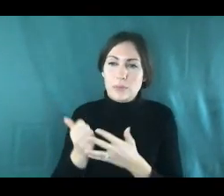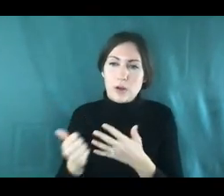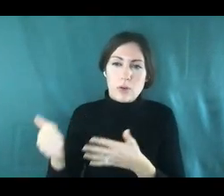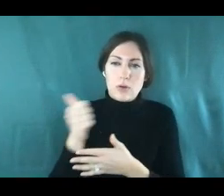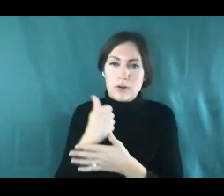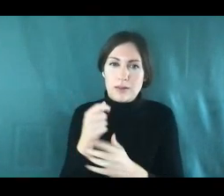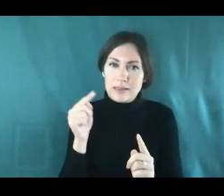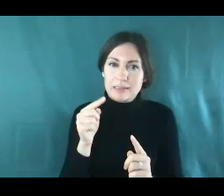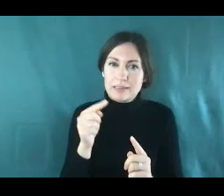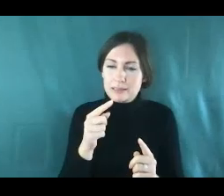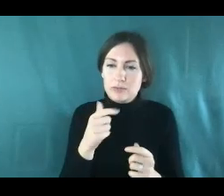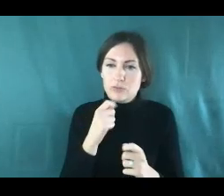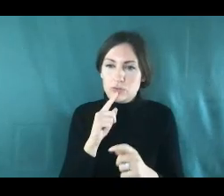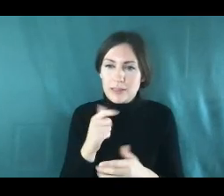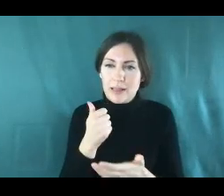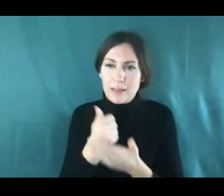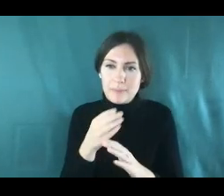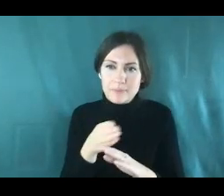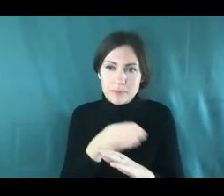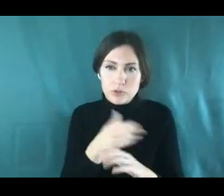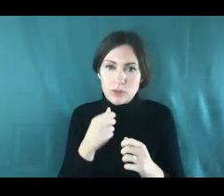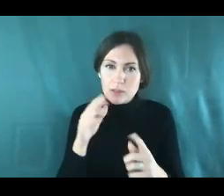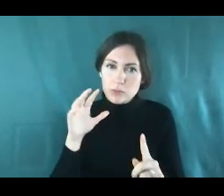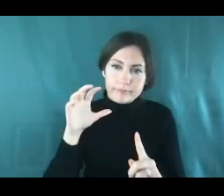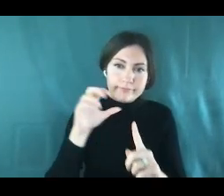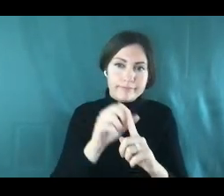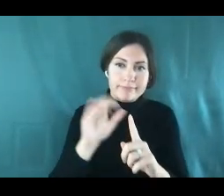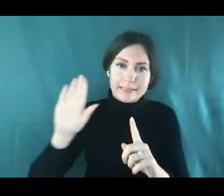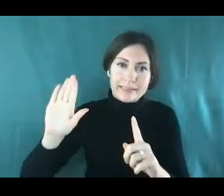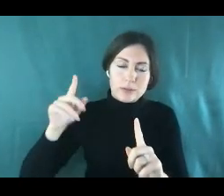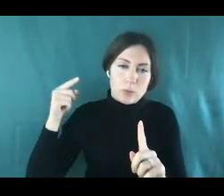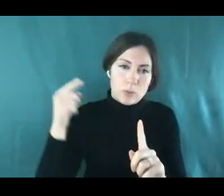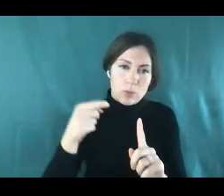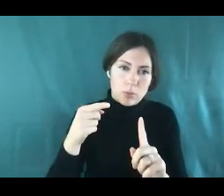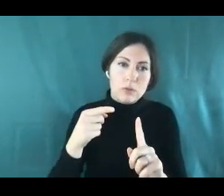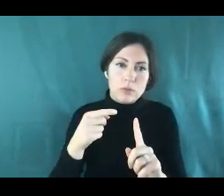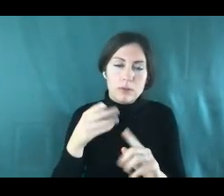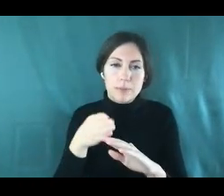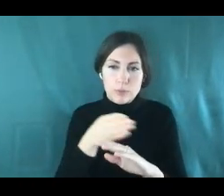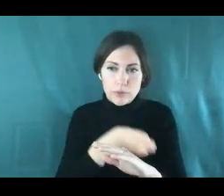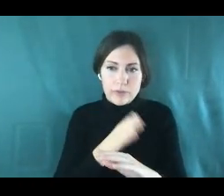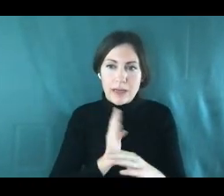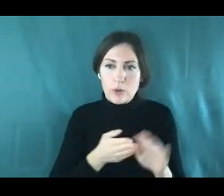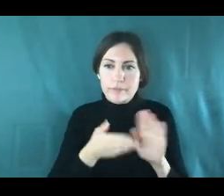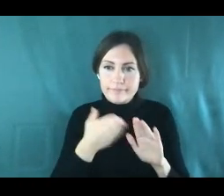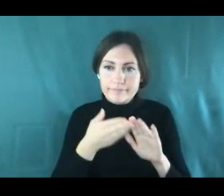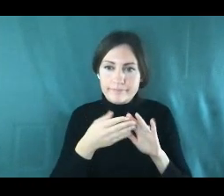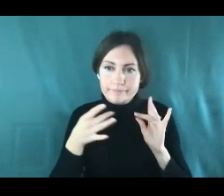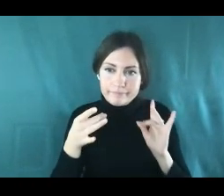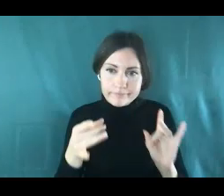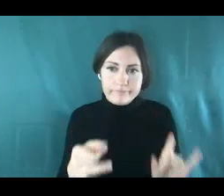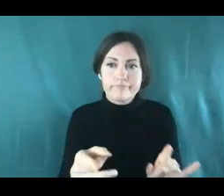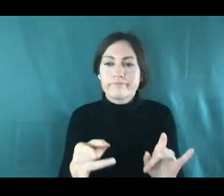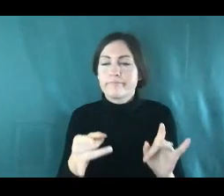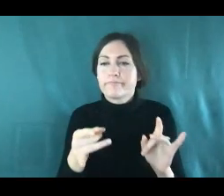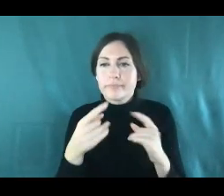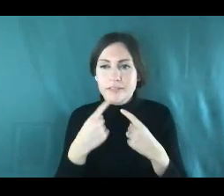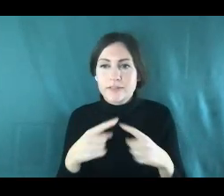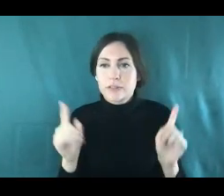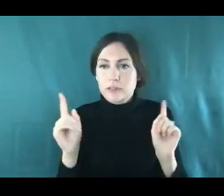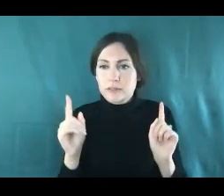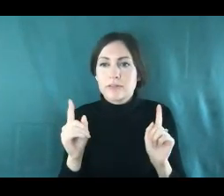are really working toward that goal. And so improving our operational efficiencies, consolidating